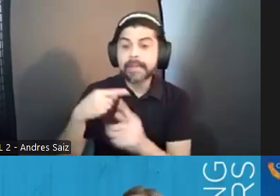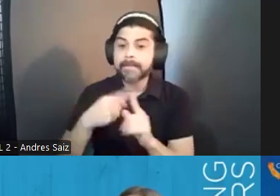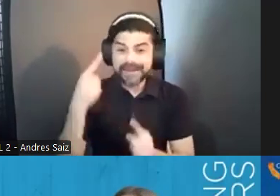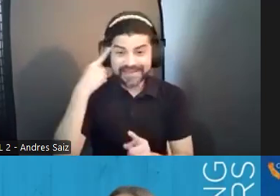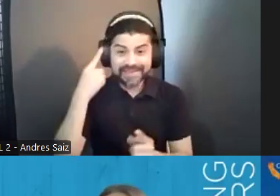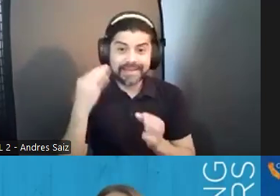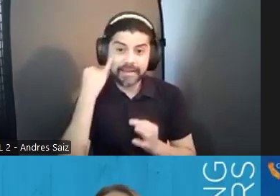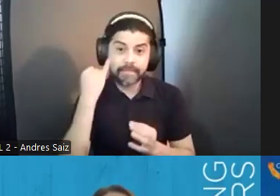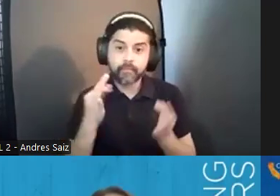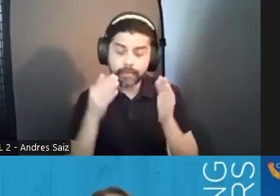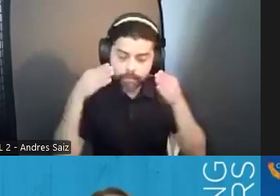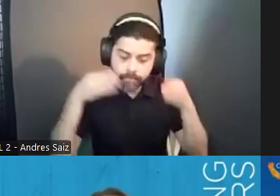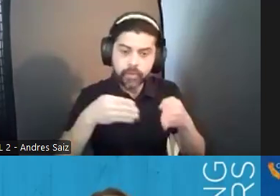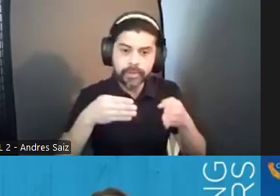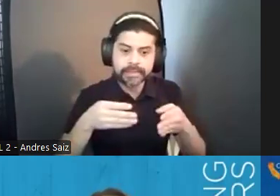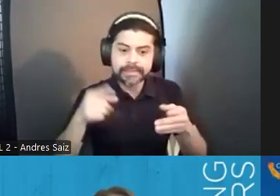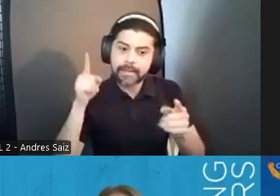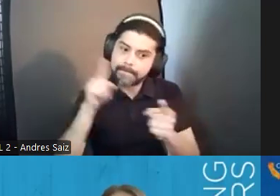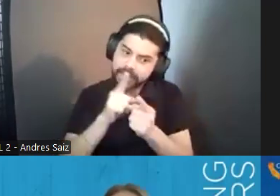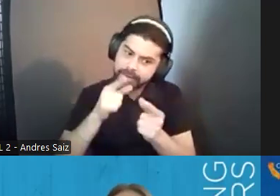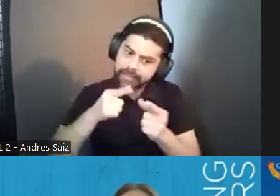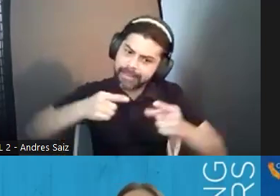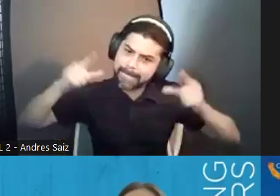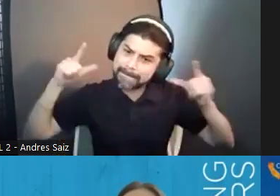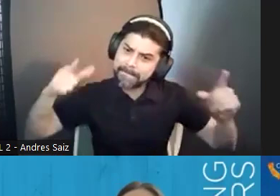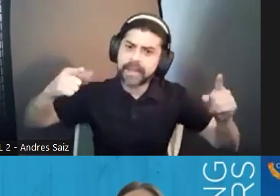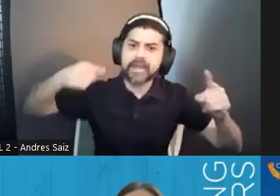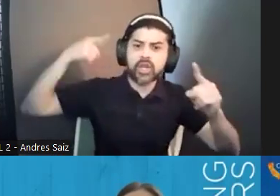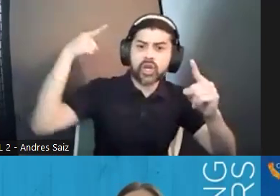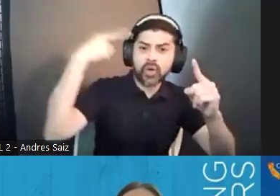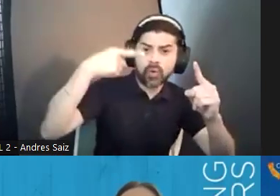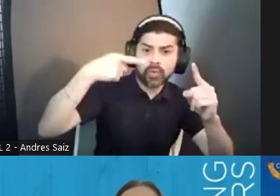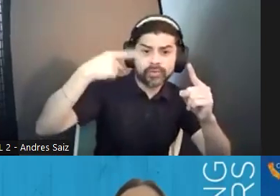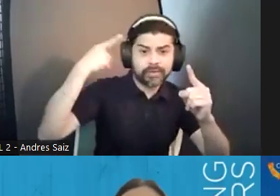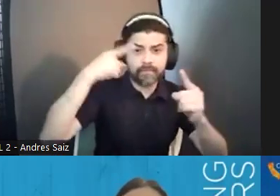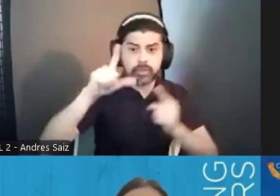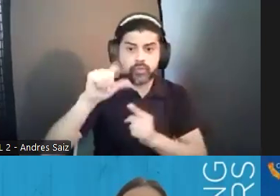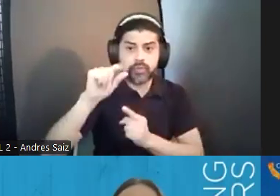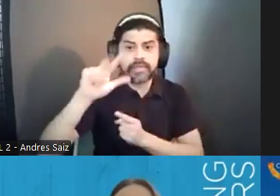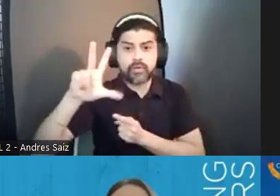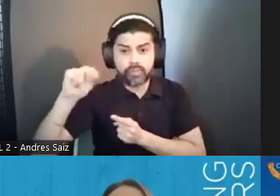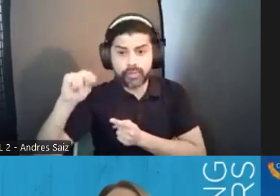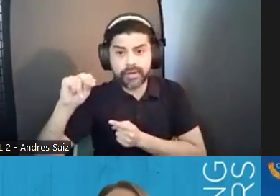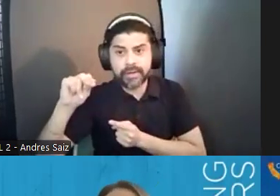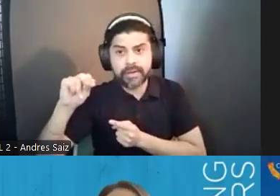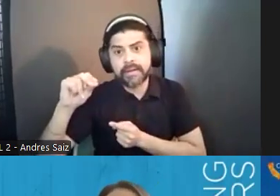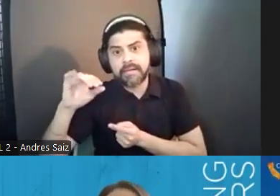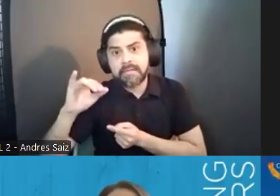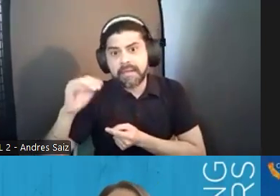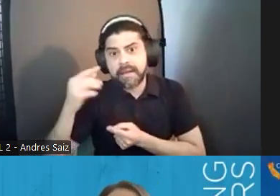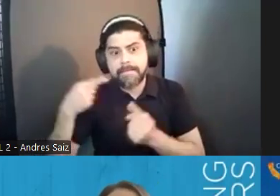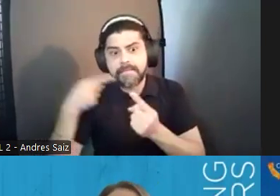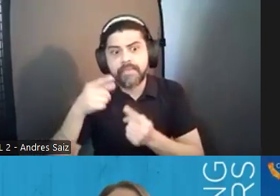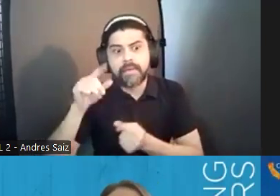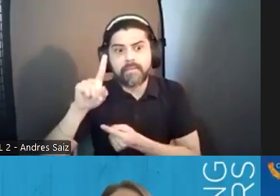the big, bold goals of the master plan by 2030 and meeting the moment of 1 in 5 Californians being over the age of 65,